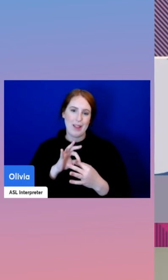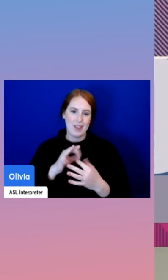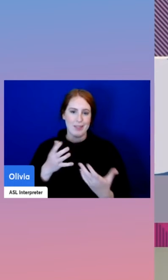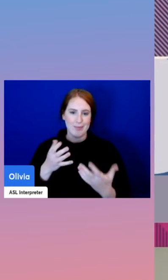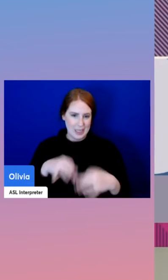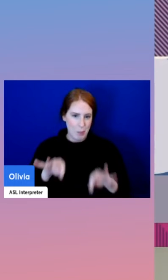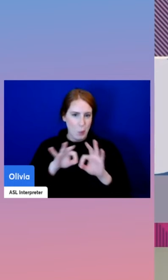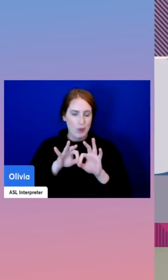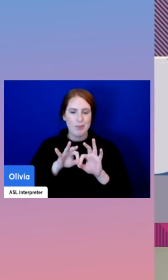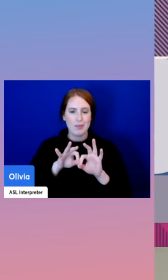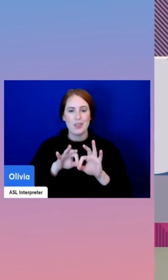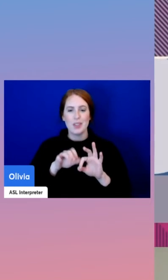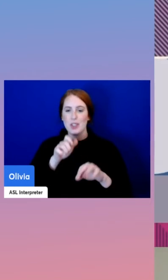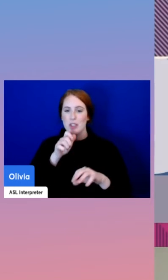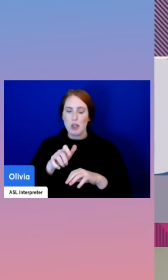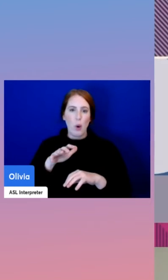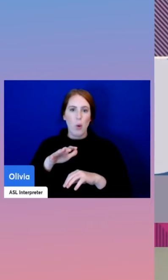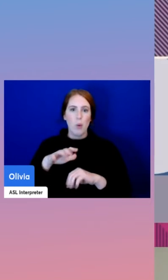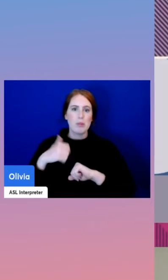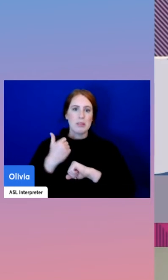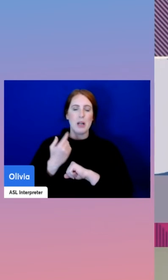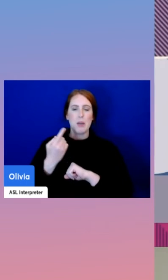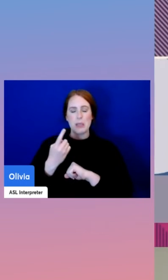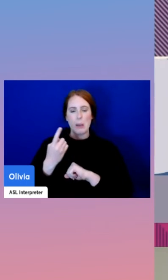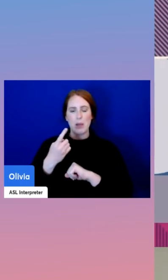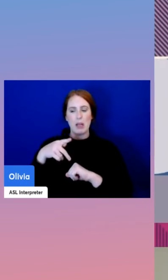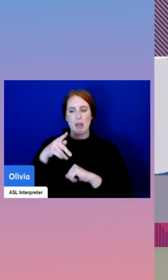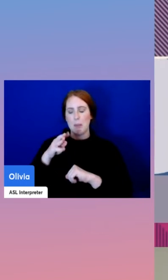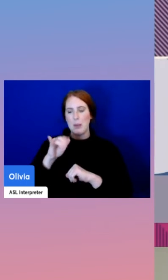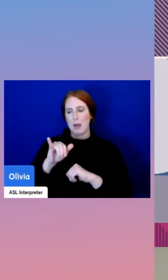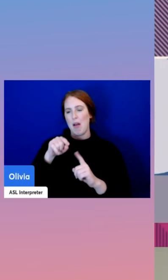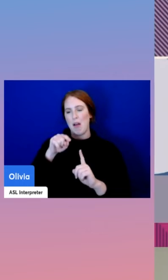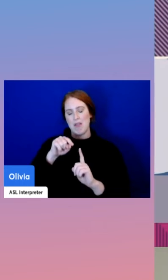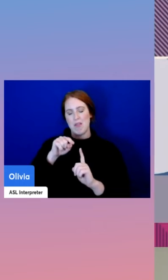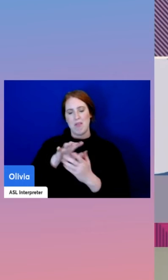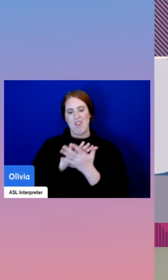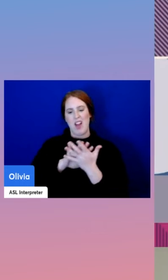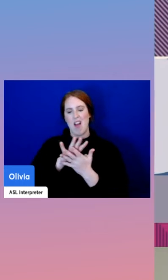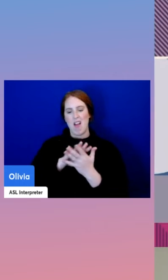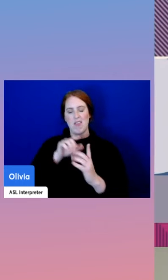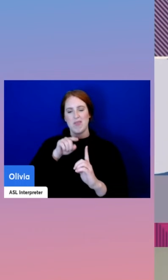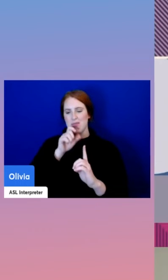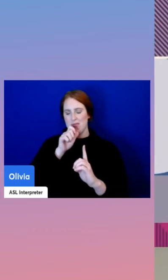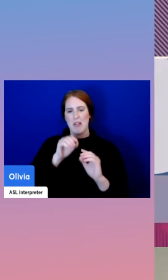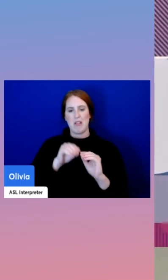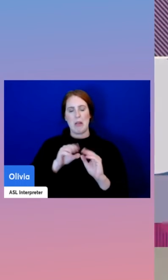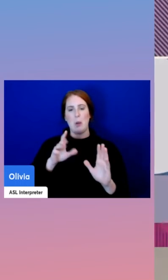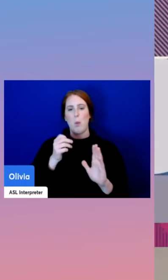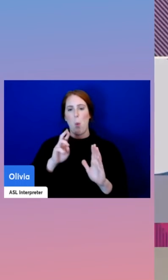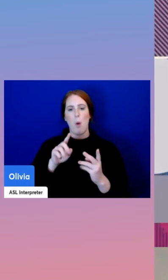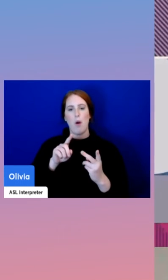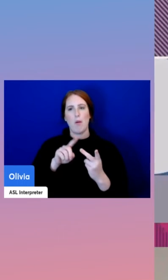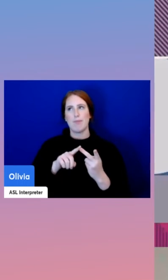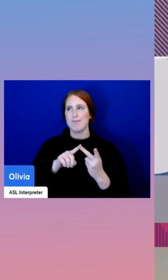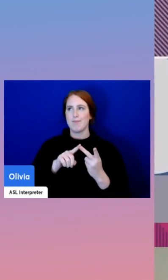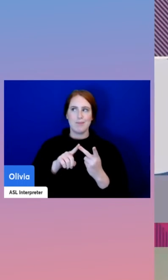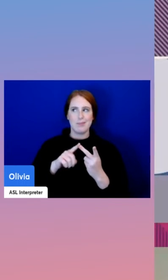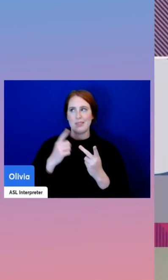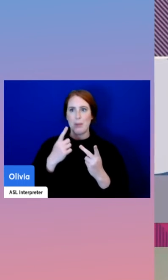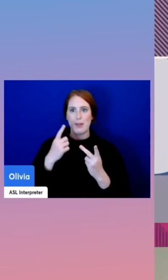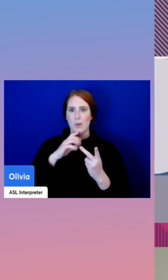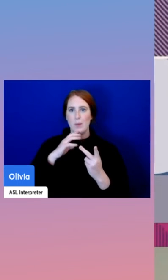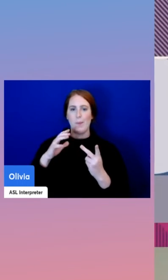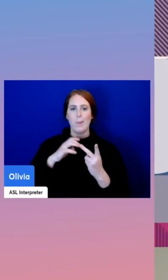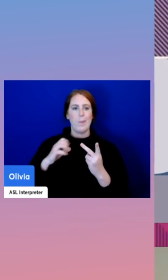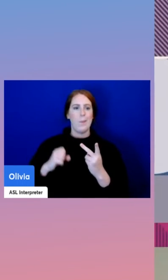Do not set vague KPIs or KPIs that are outdated based on historical deployments from like